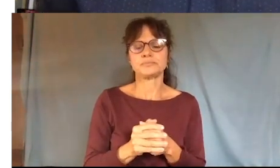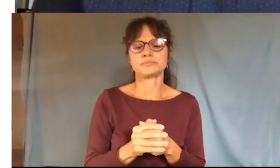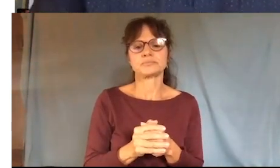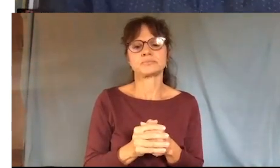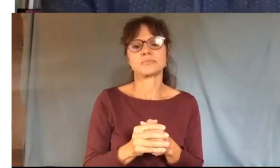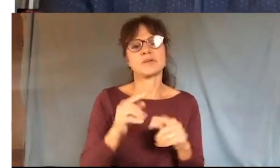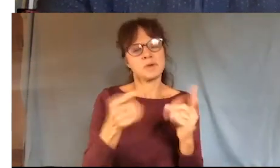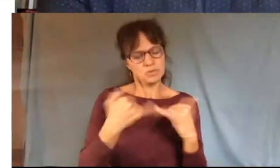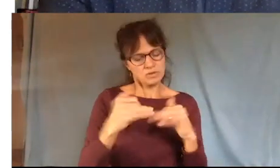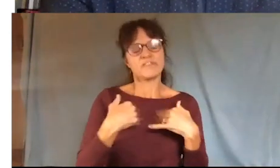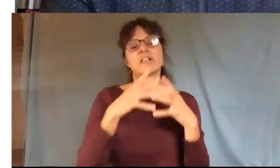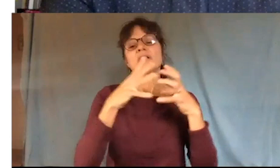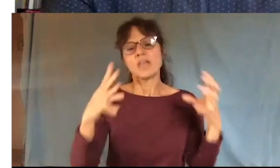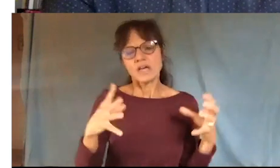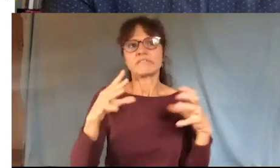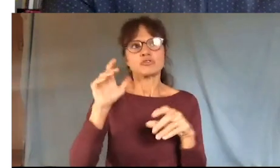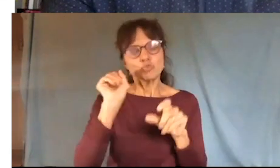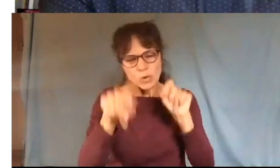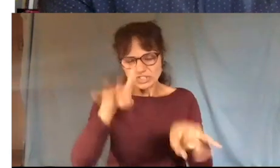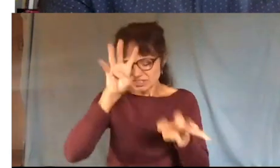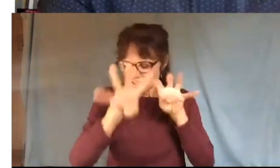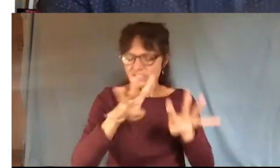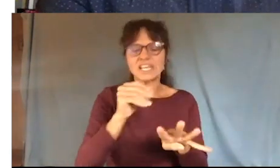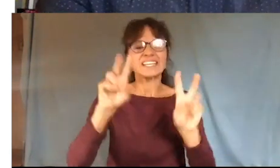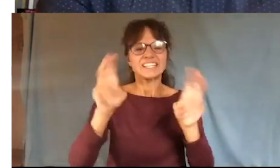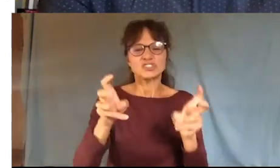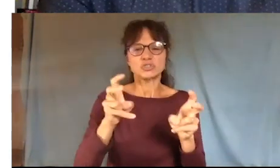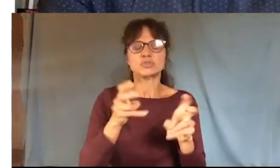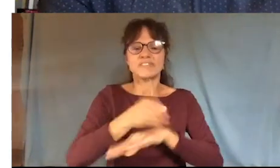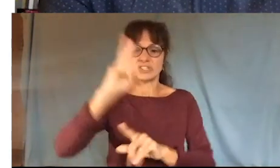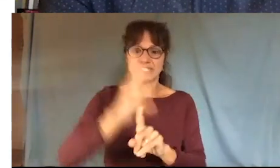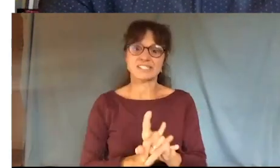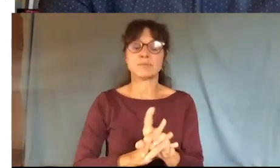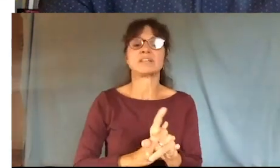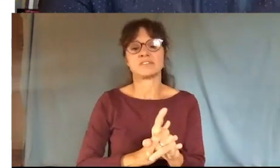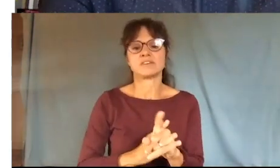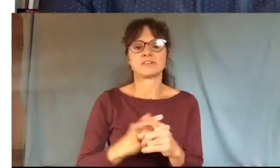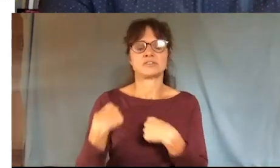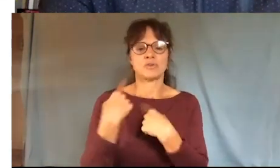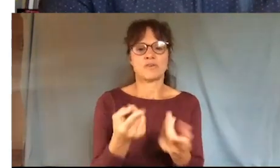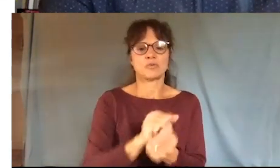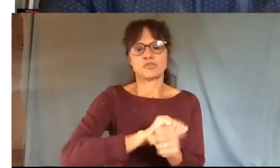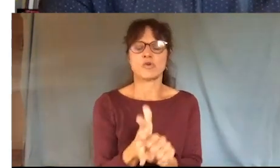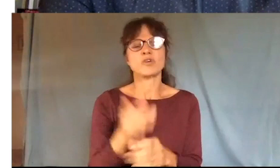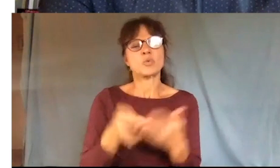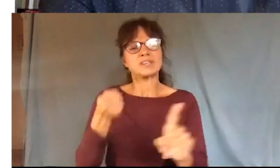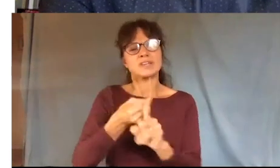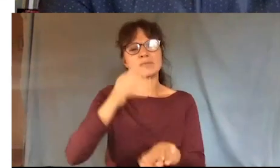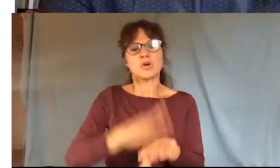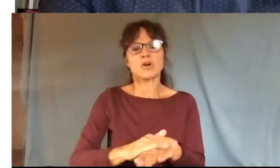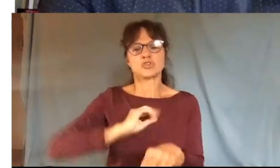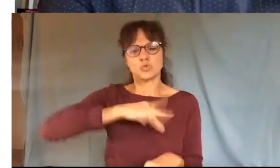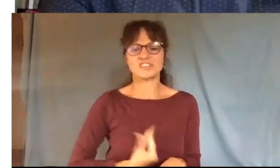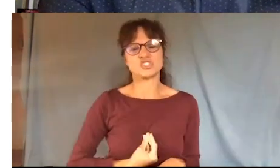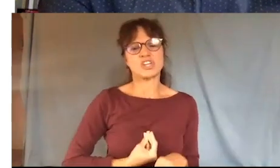However, we still have a lot of looming questions and issues only 6 months in. For instance, what is the impact of COVID-19 on transgender populations? We still